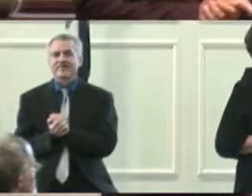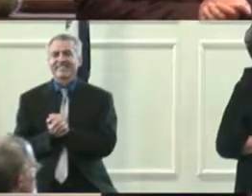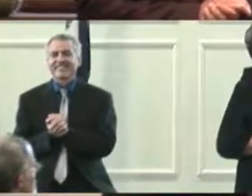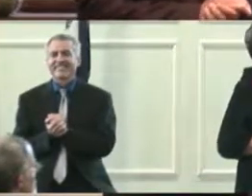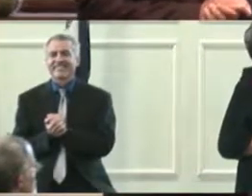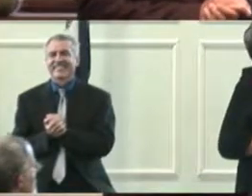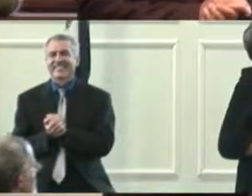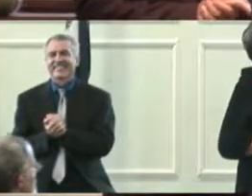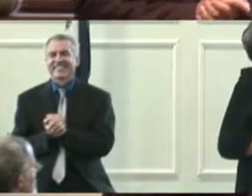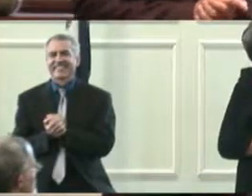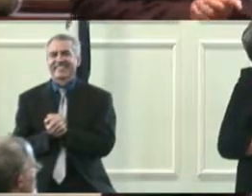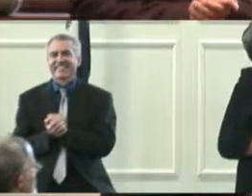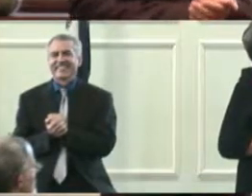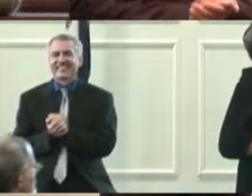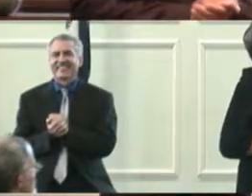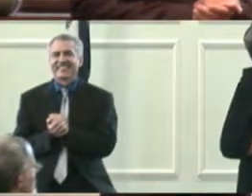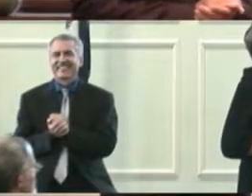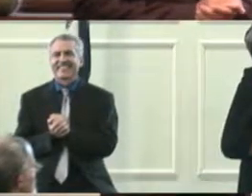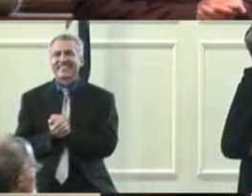Christine Barrett.